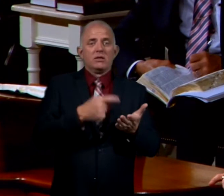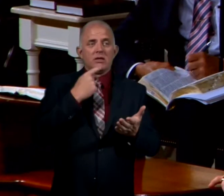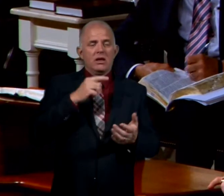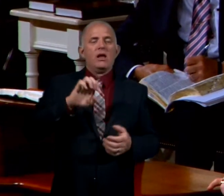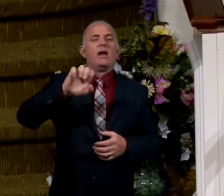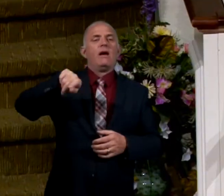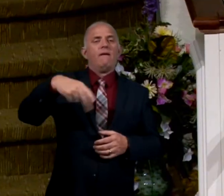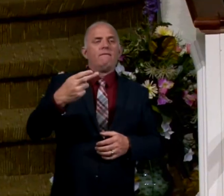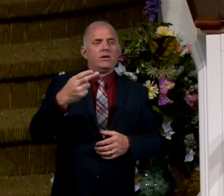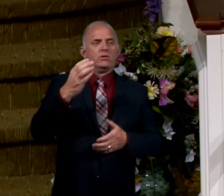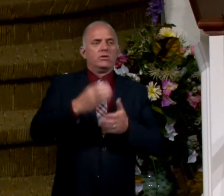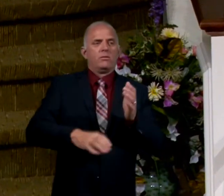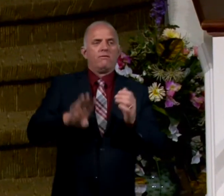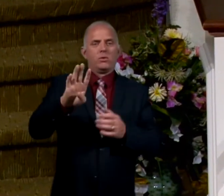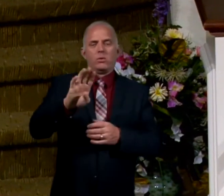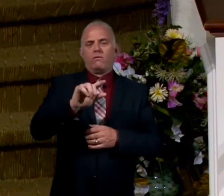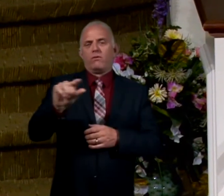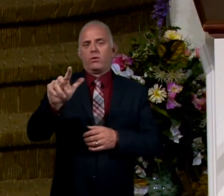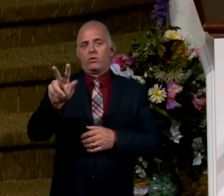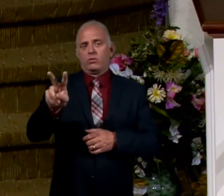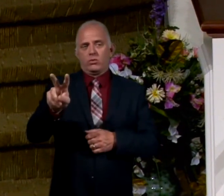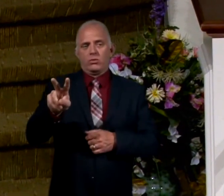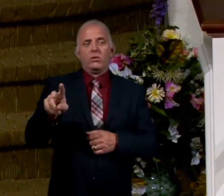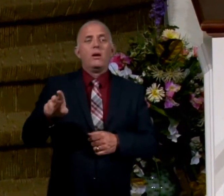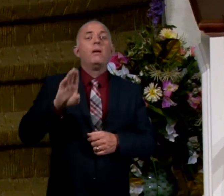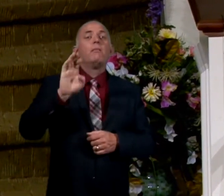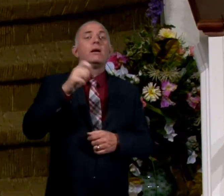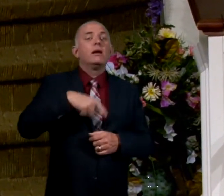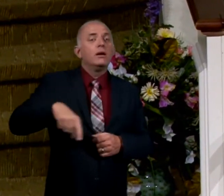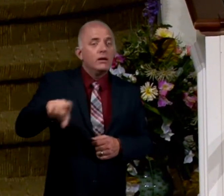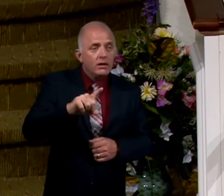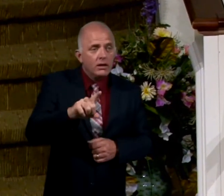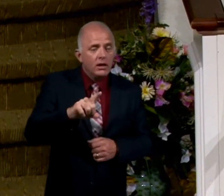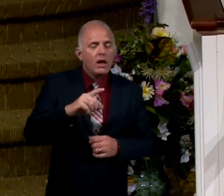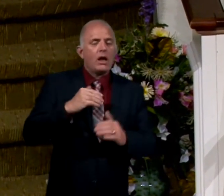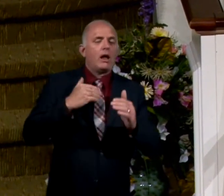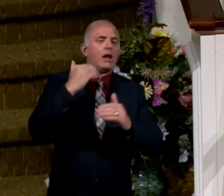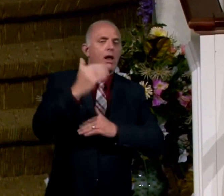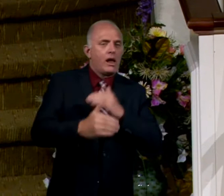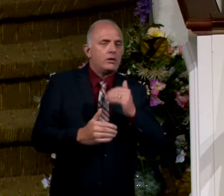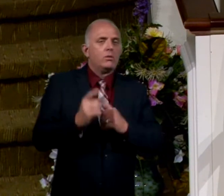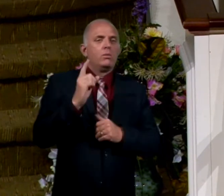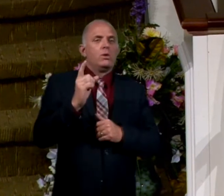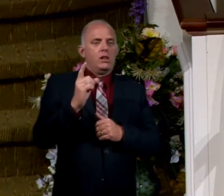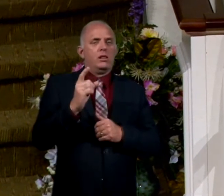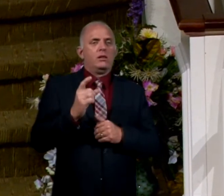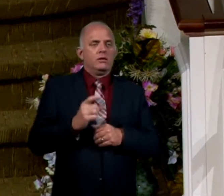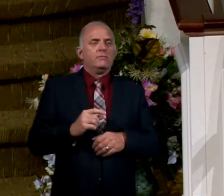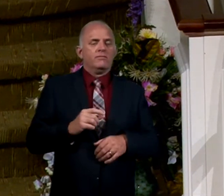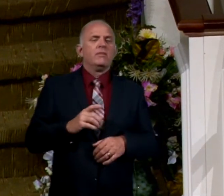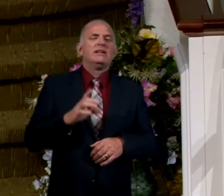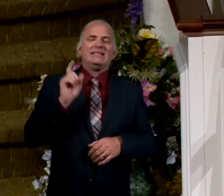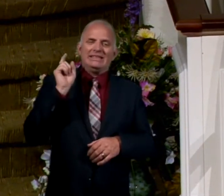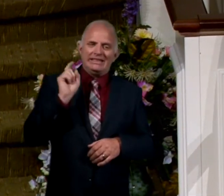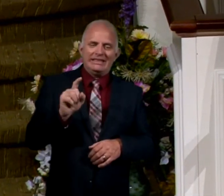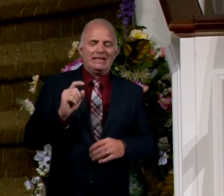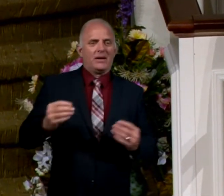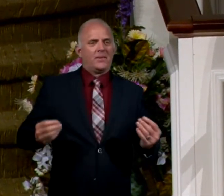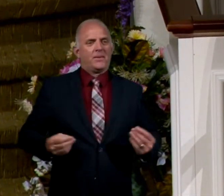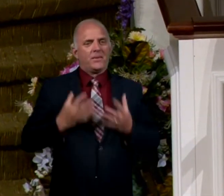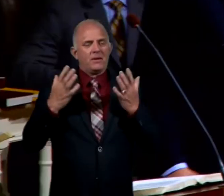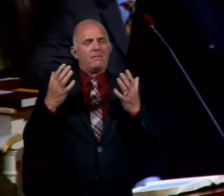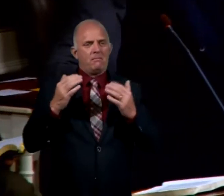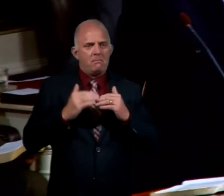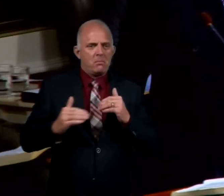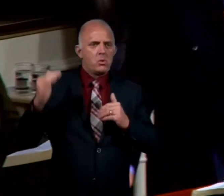4, verse 32. And be ye kind. Boy, we need a revival of kindness in our relationships. Be